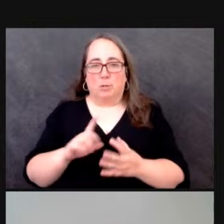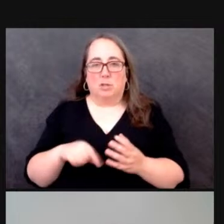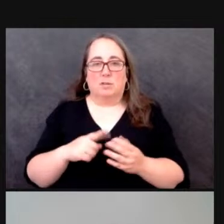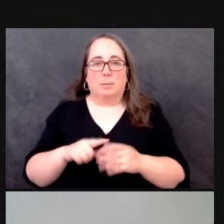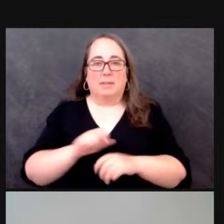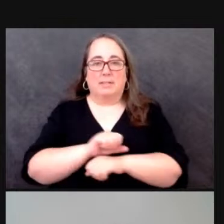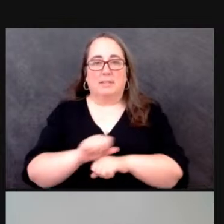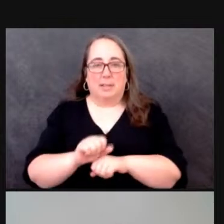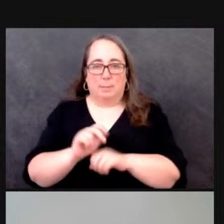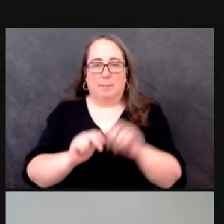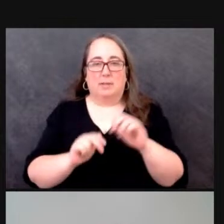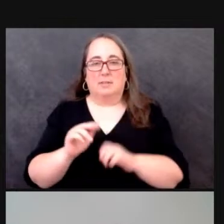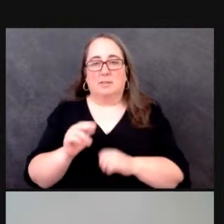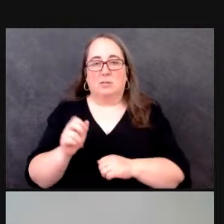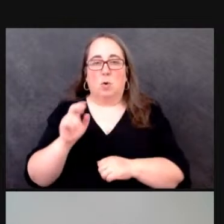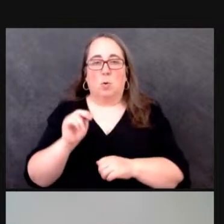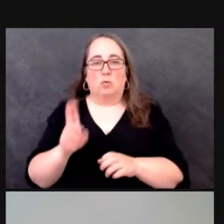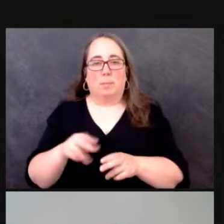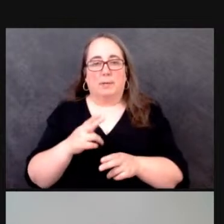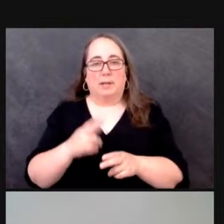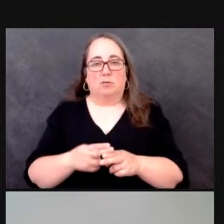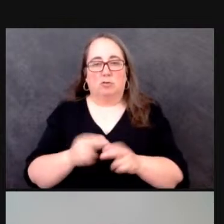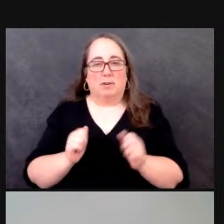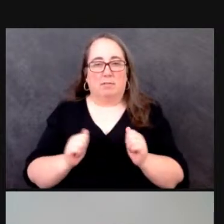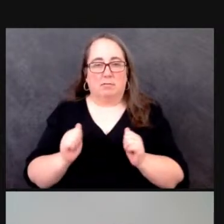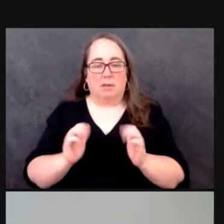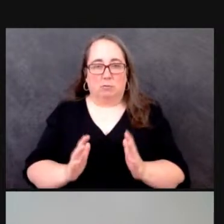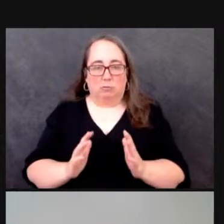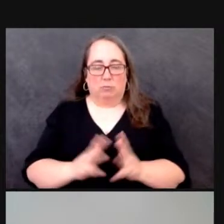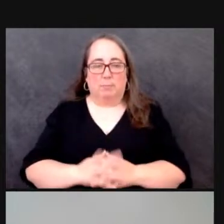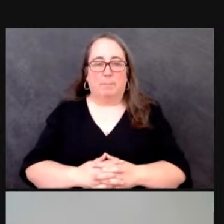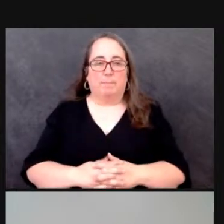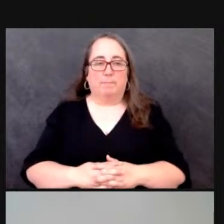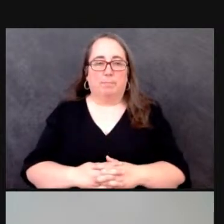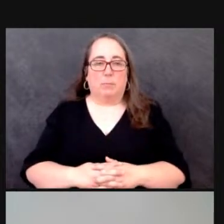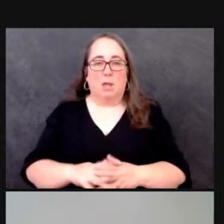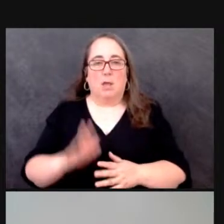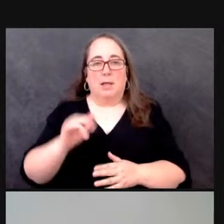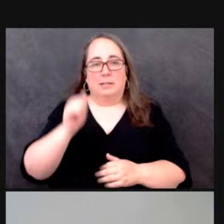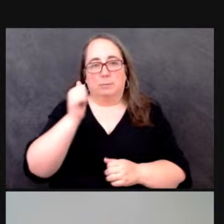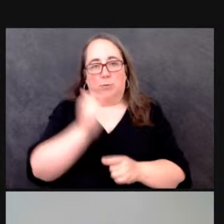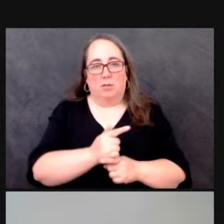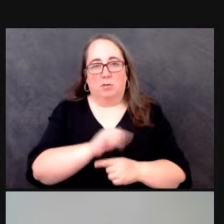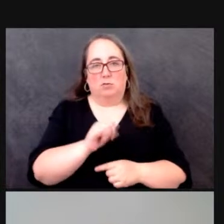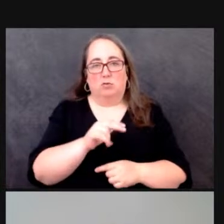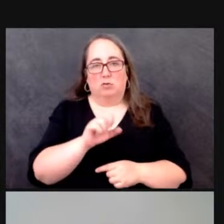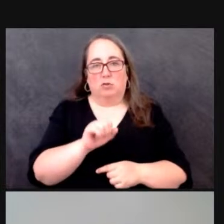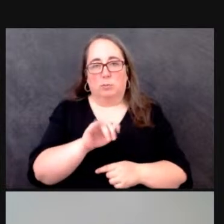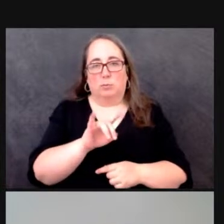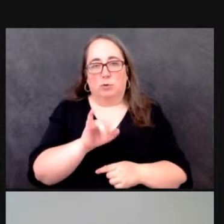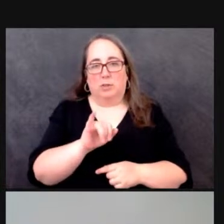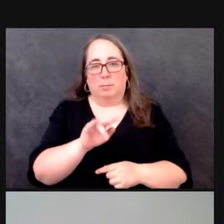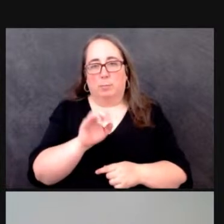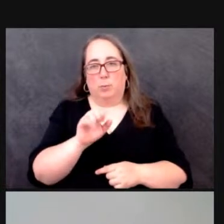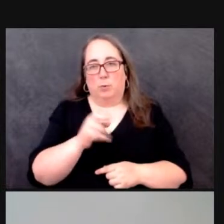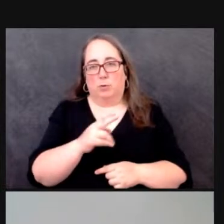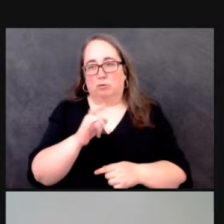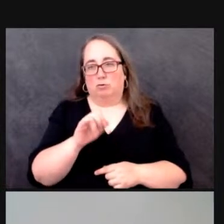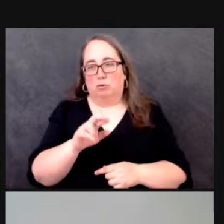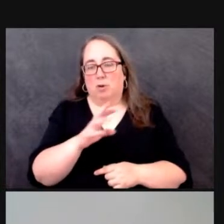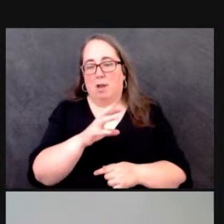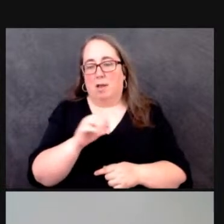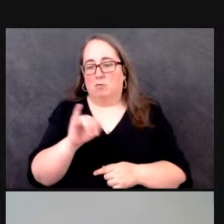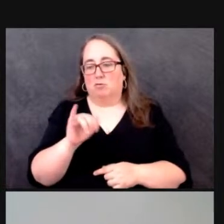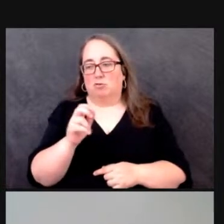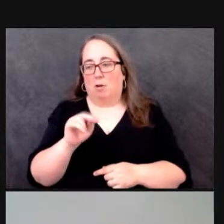does learn about the stage and builds his own reputation as an actor. His brothers, Junius Brutus Booth Jr. and John Wilkes,